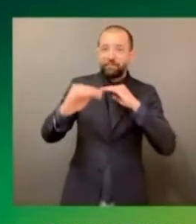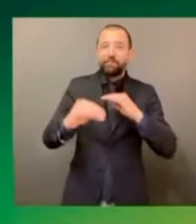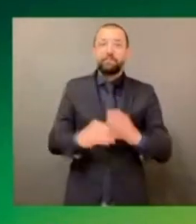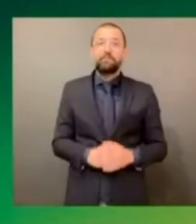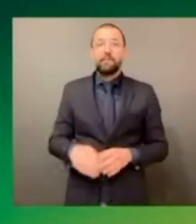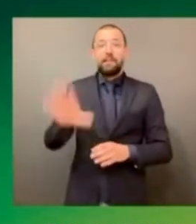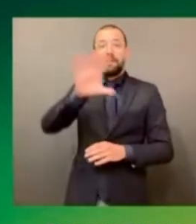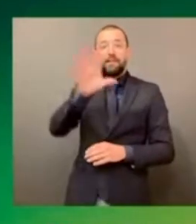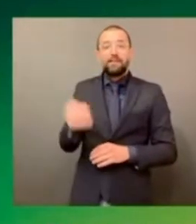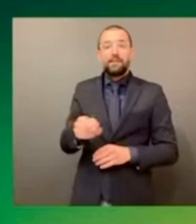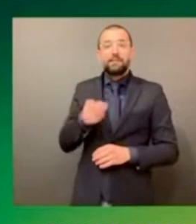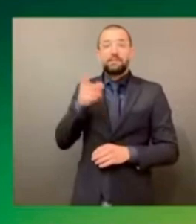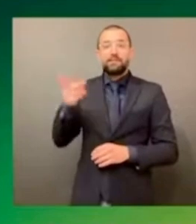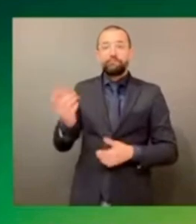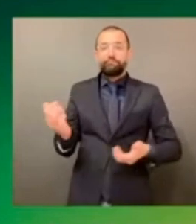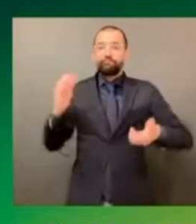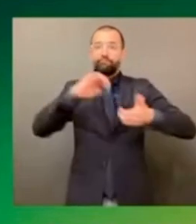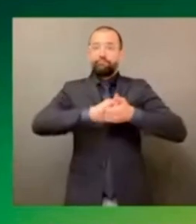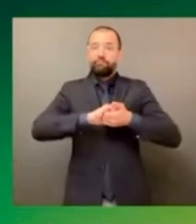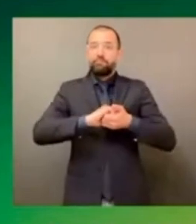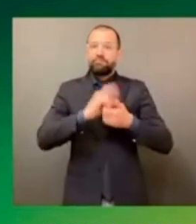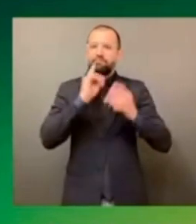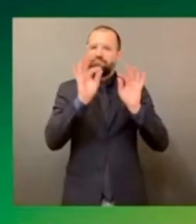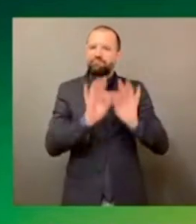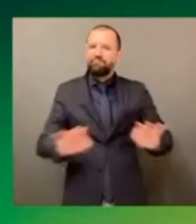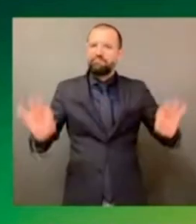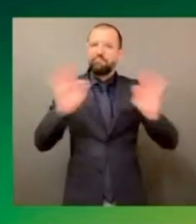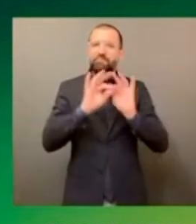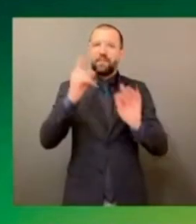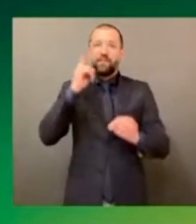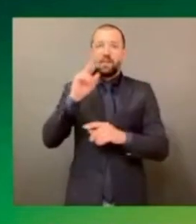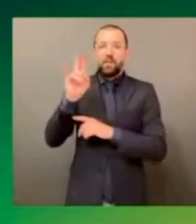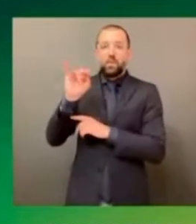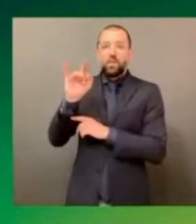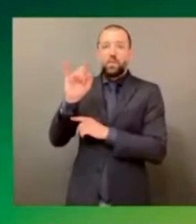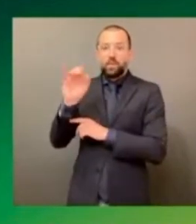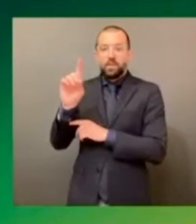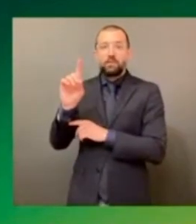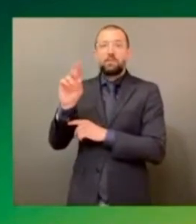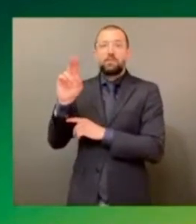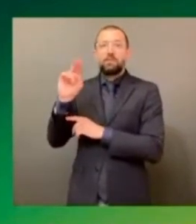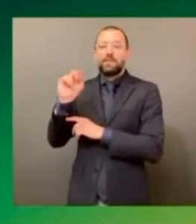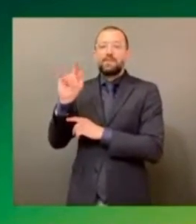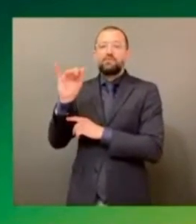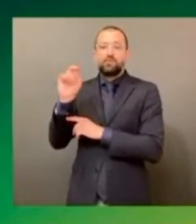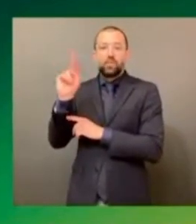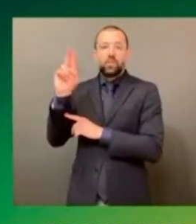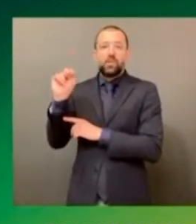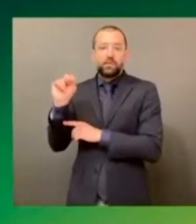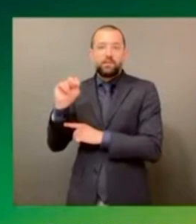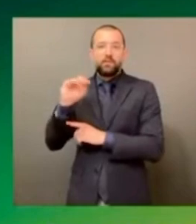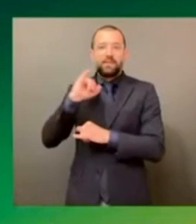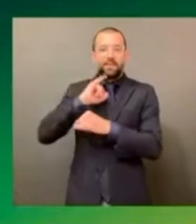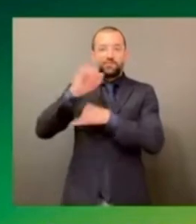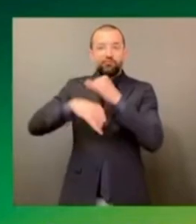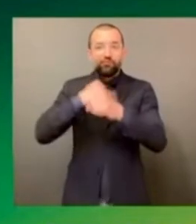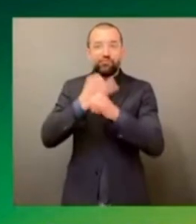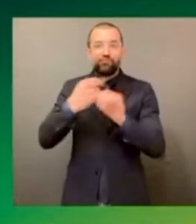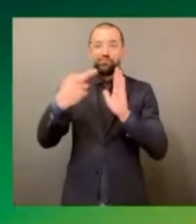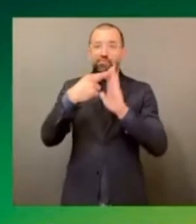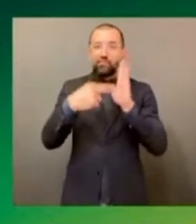Nations and in support of international rules and norms. We are all